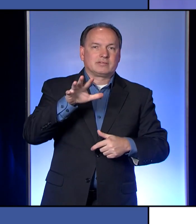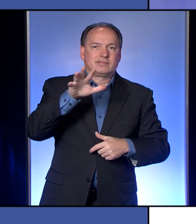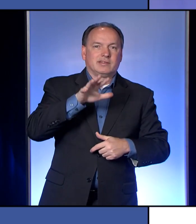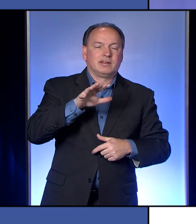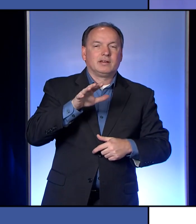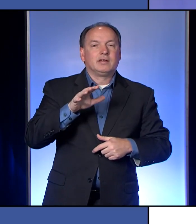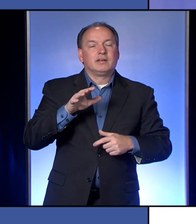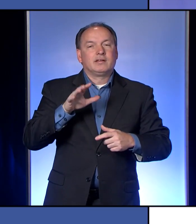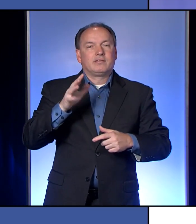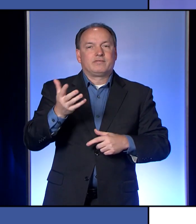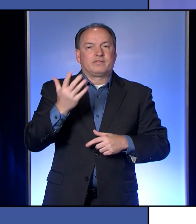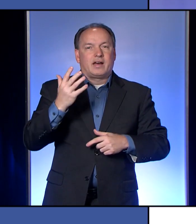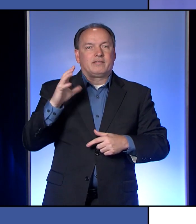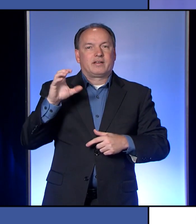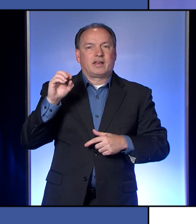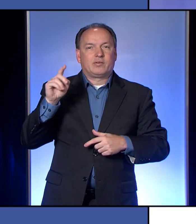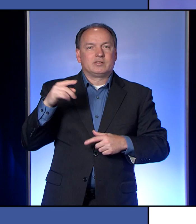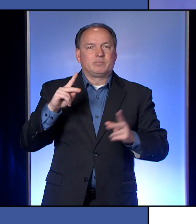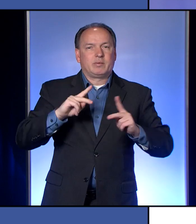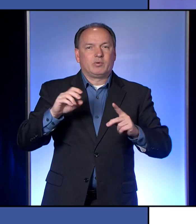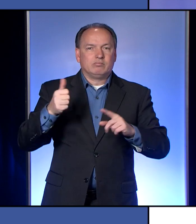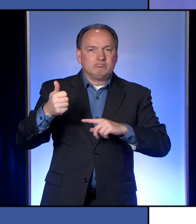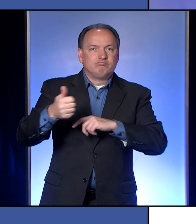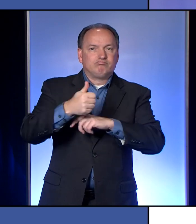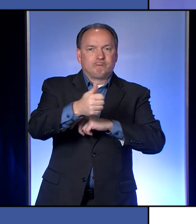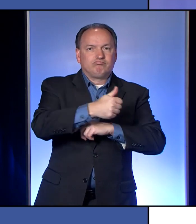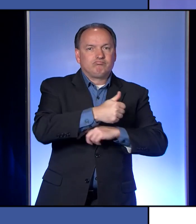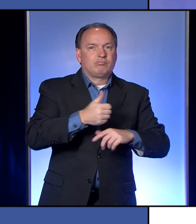5 counties. And people move a lot between them.